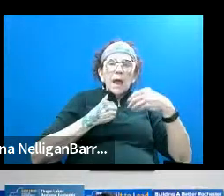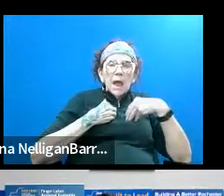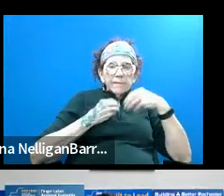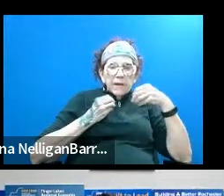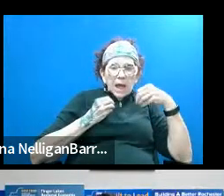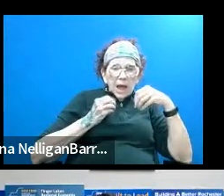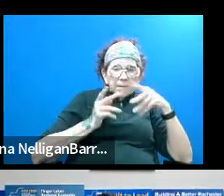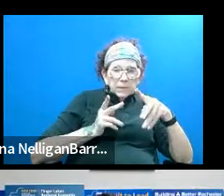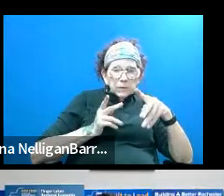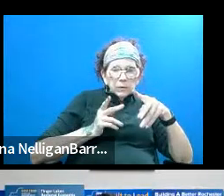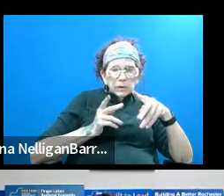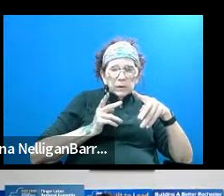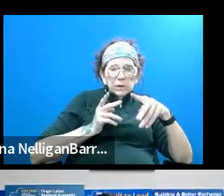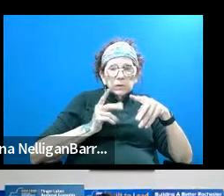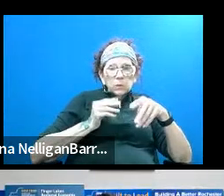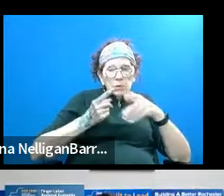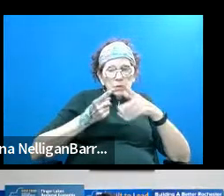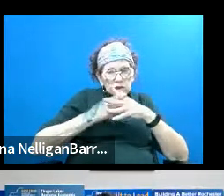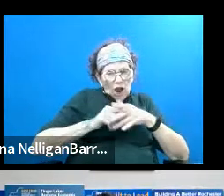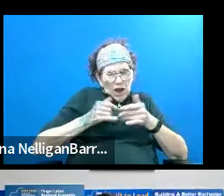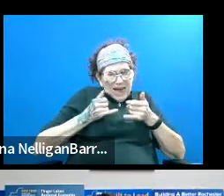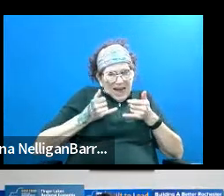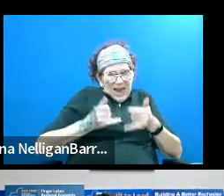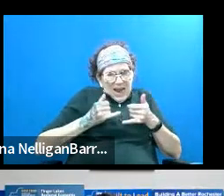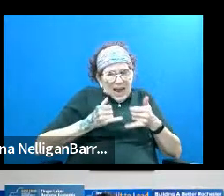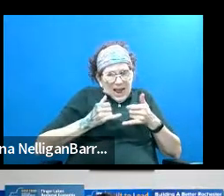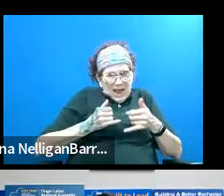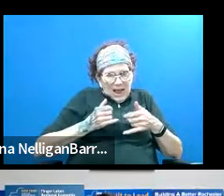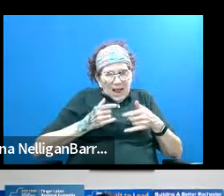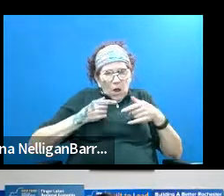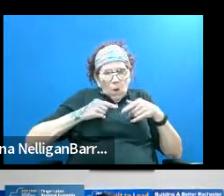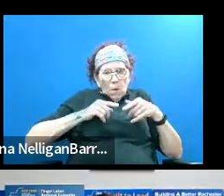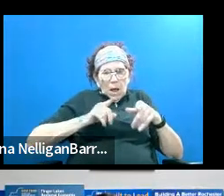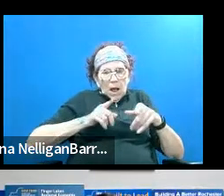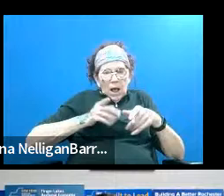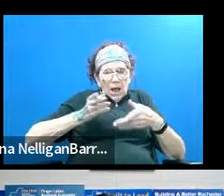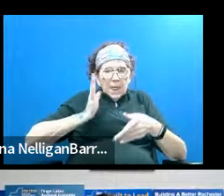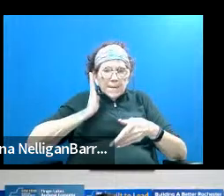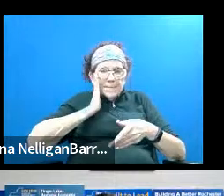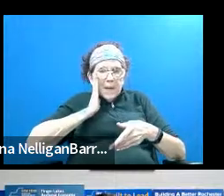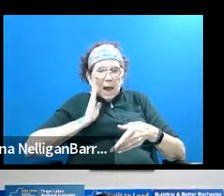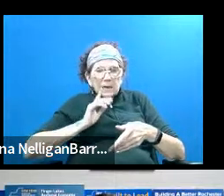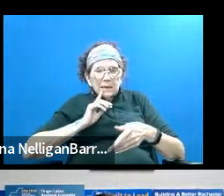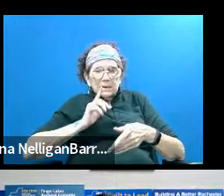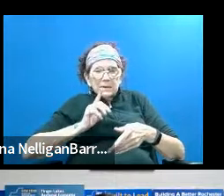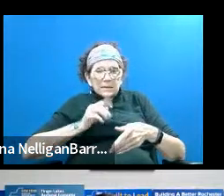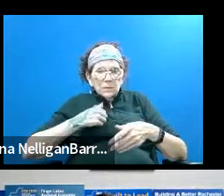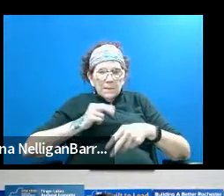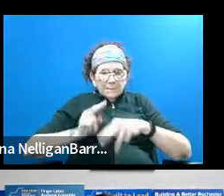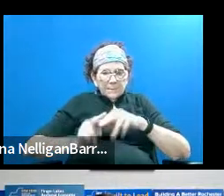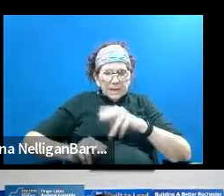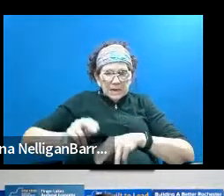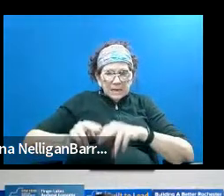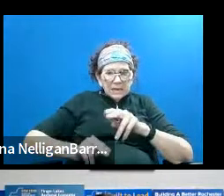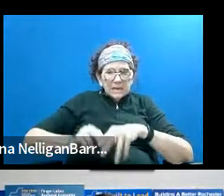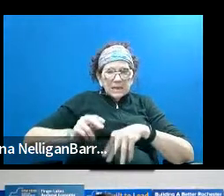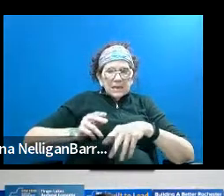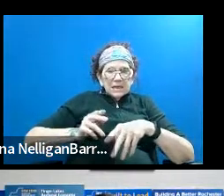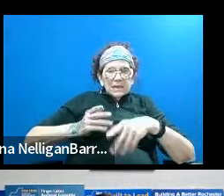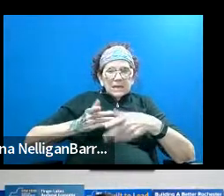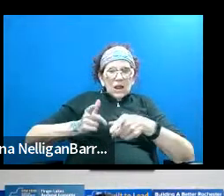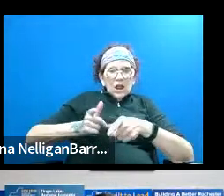now while we're building the bid, while we're building that kind of long-term